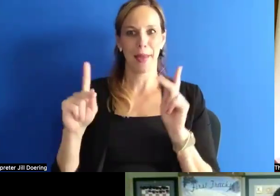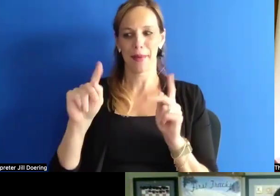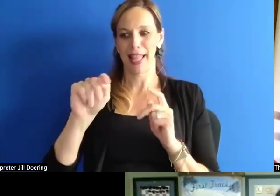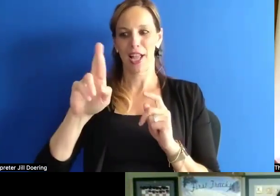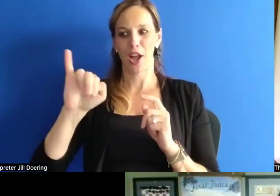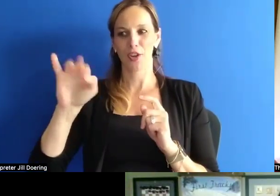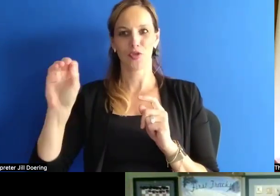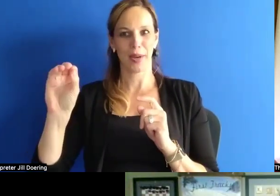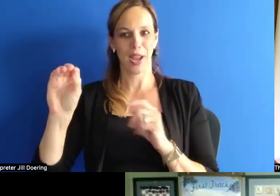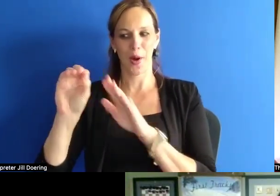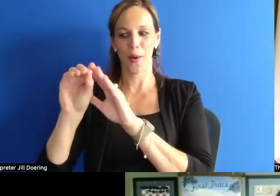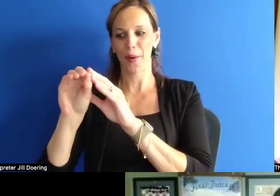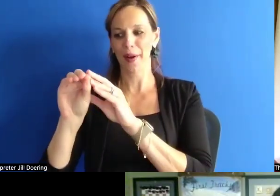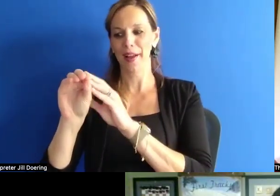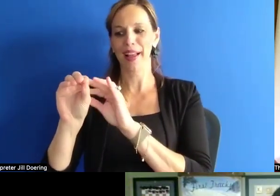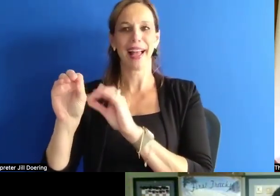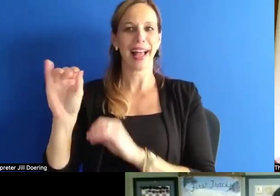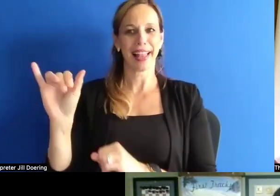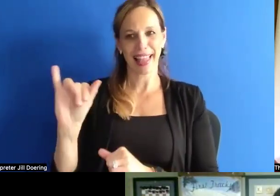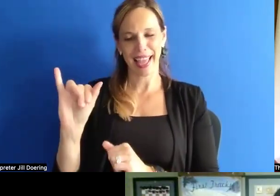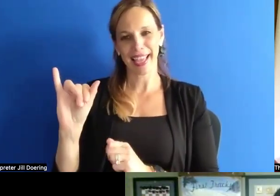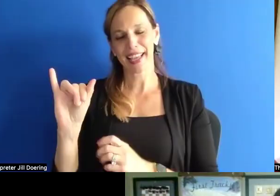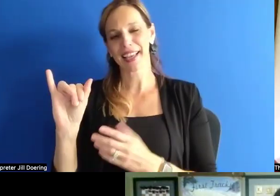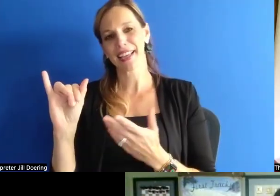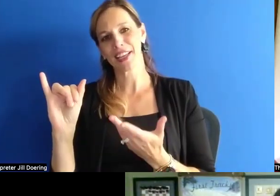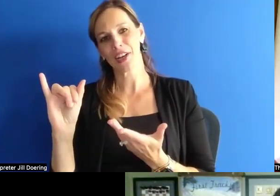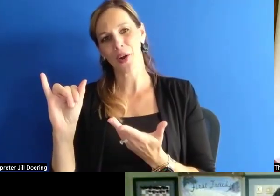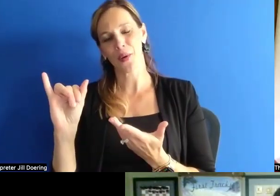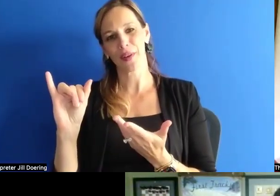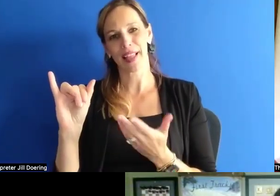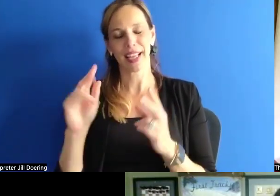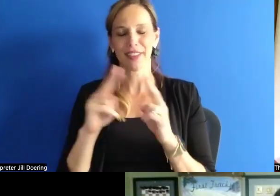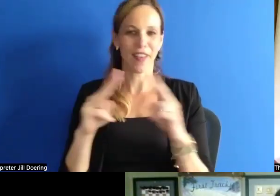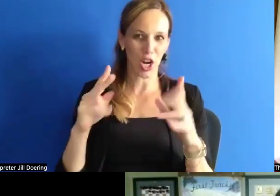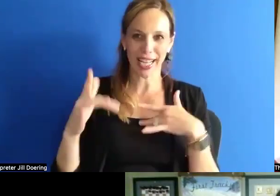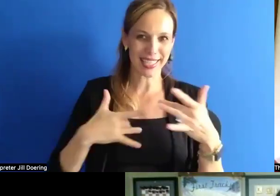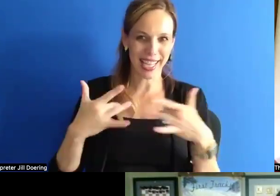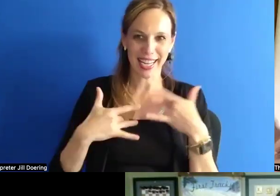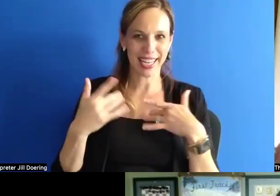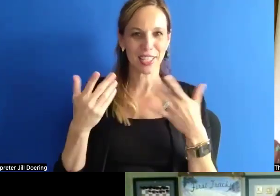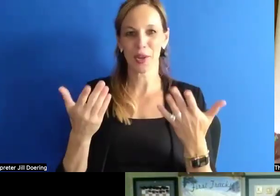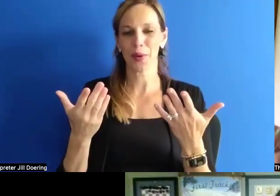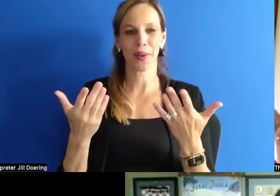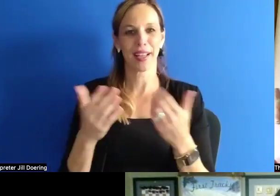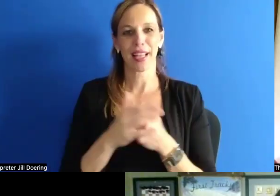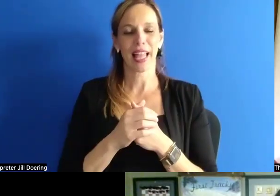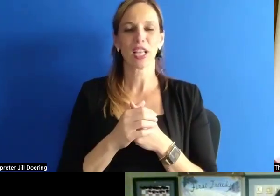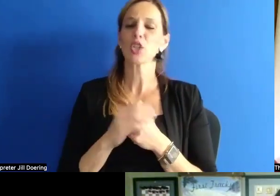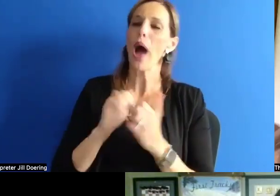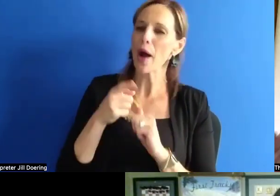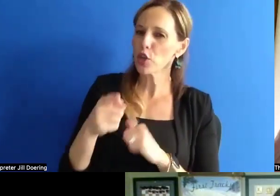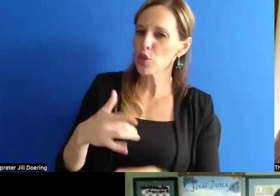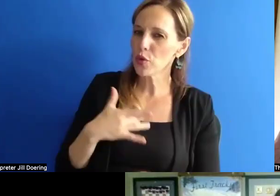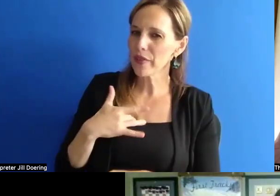with girls and become a trio. So I am very excited. So how did you feel when Hallmark was trying